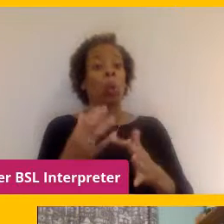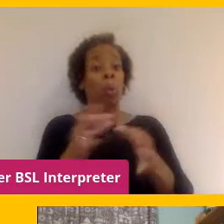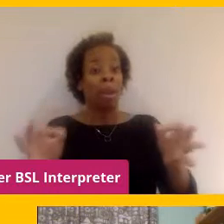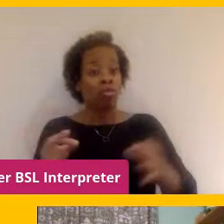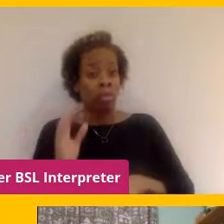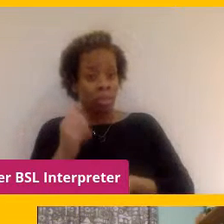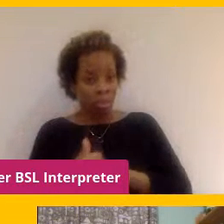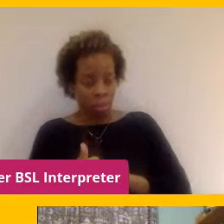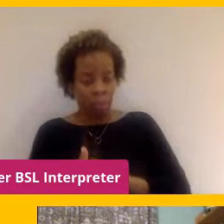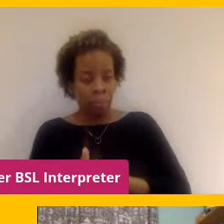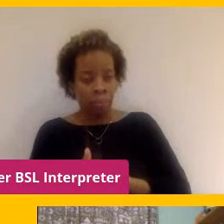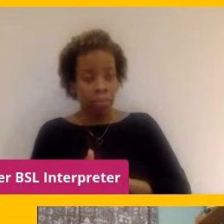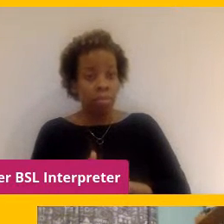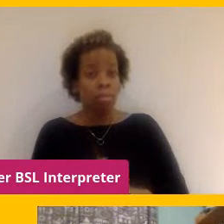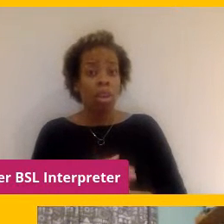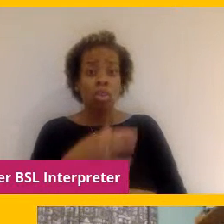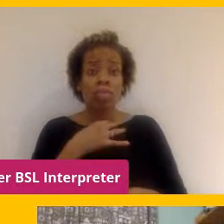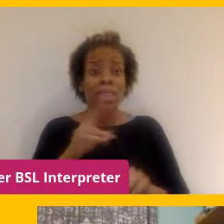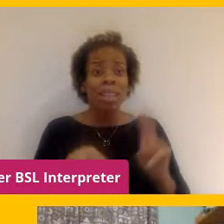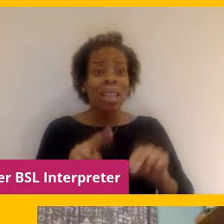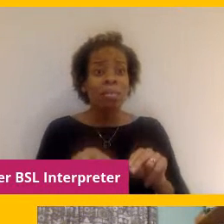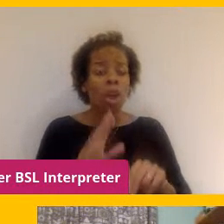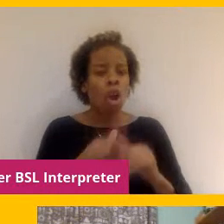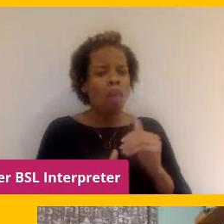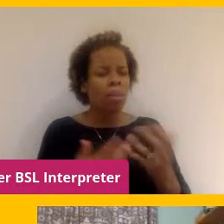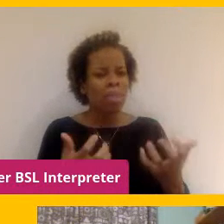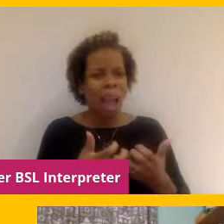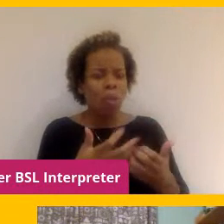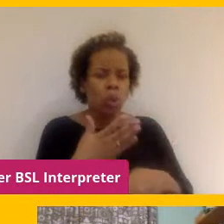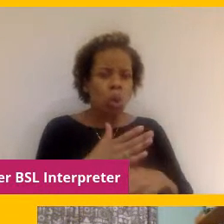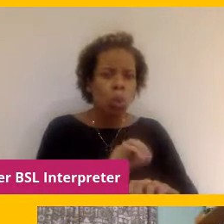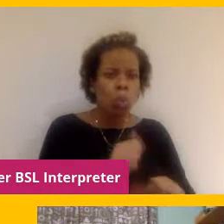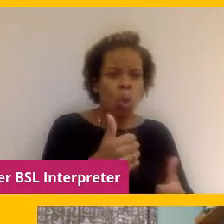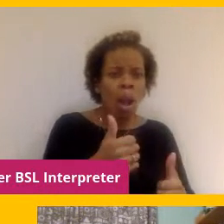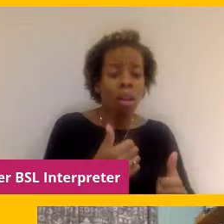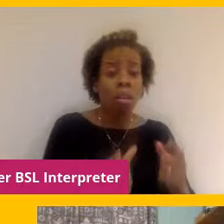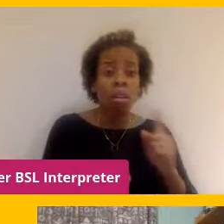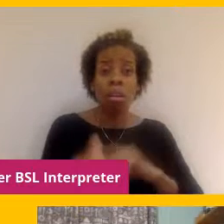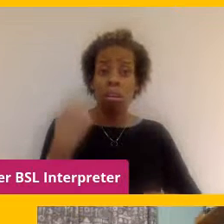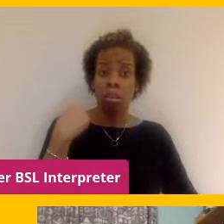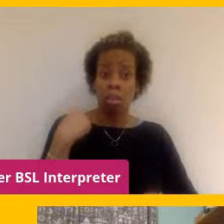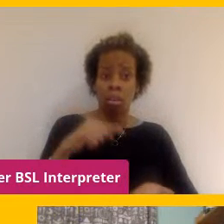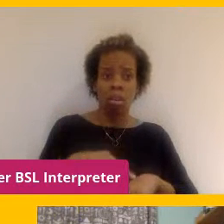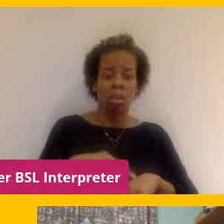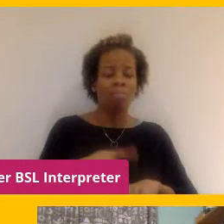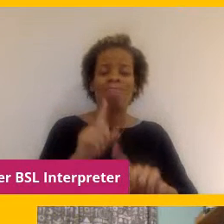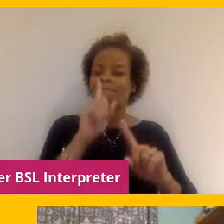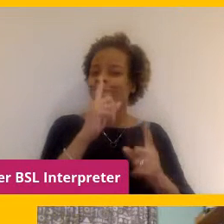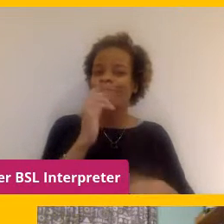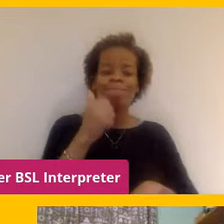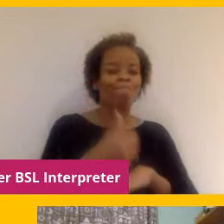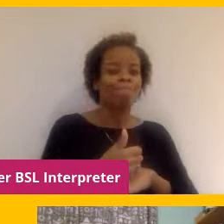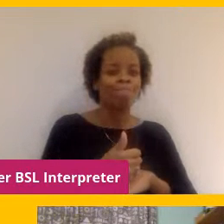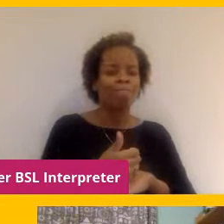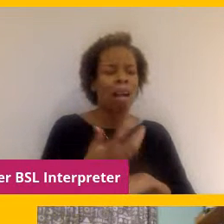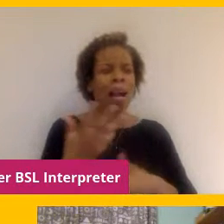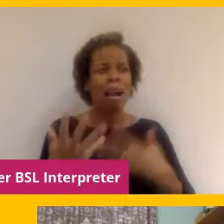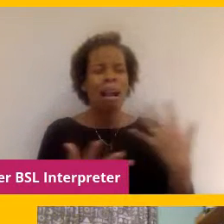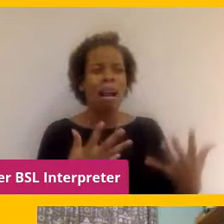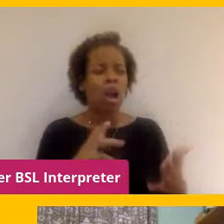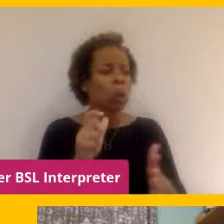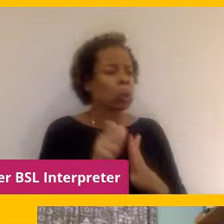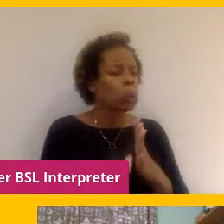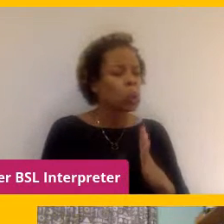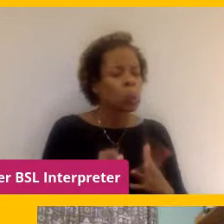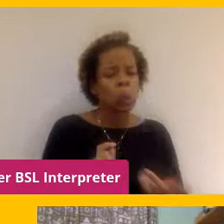risk assessment's in place, ways of working, you know, it might have been impractical to implement some of the control measures. So, you know, you have to,